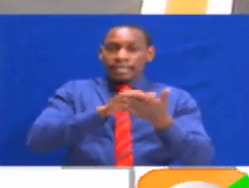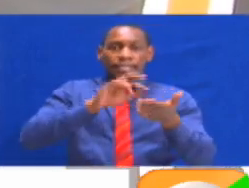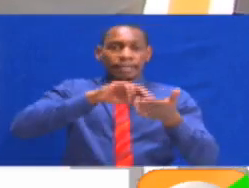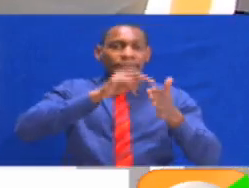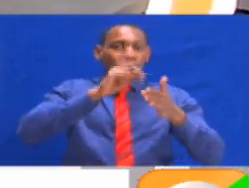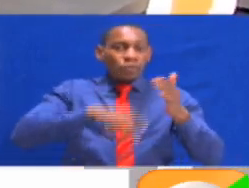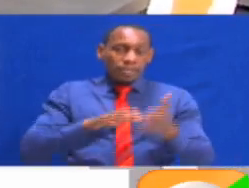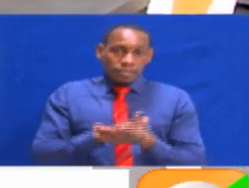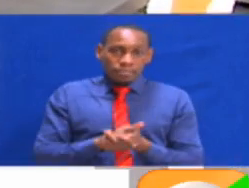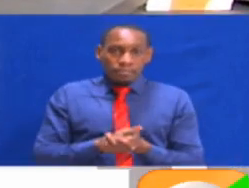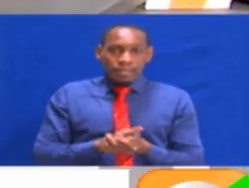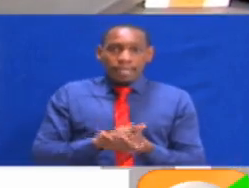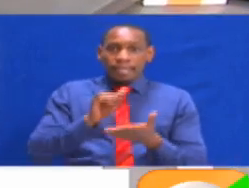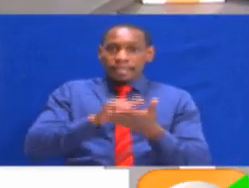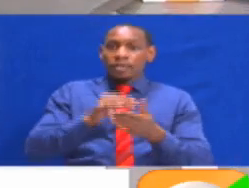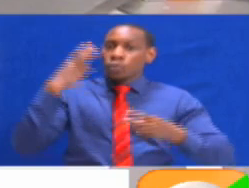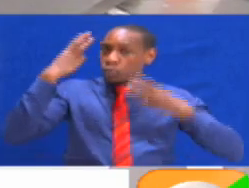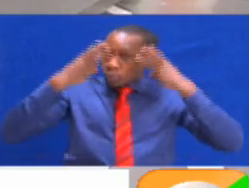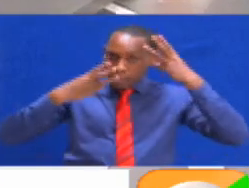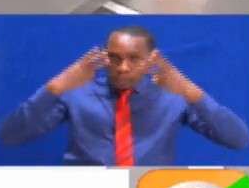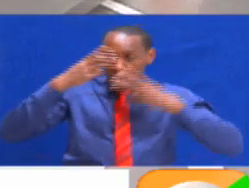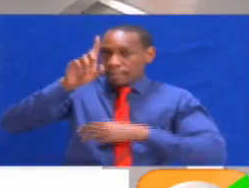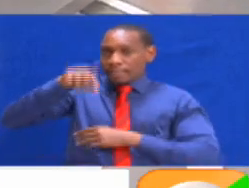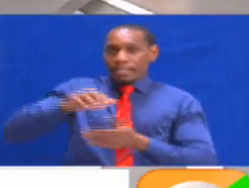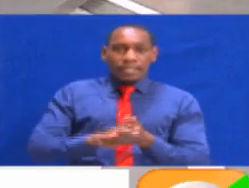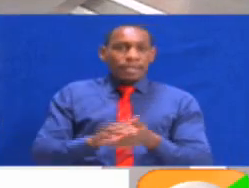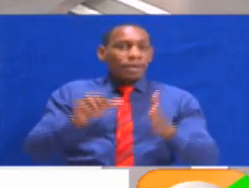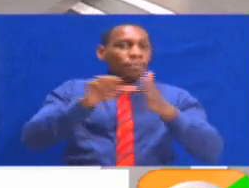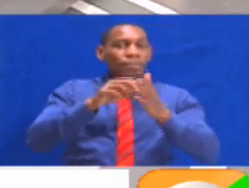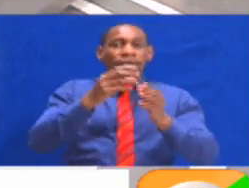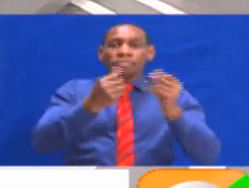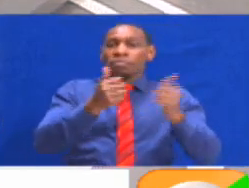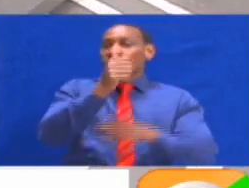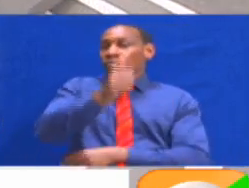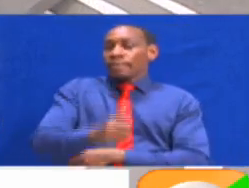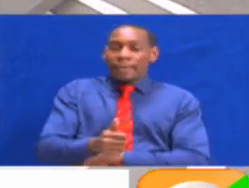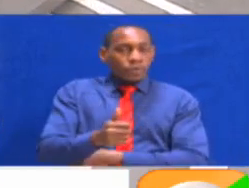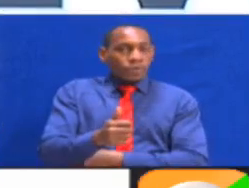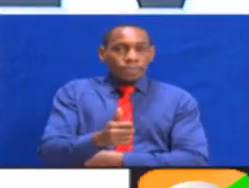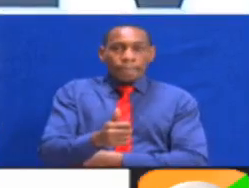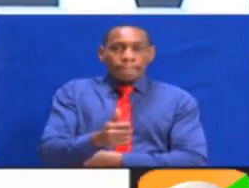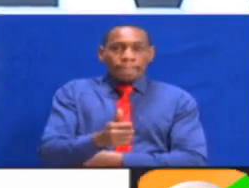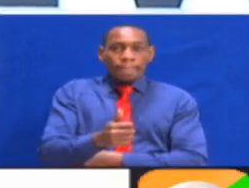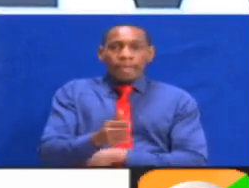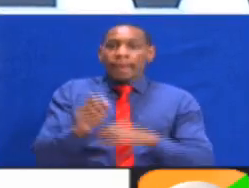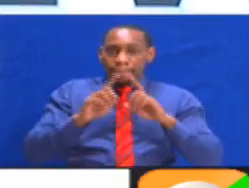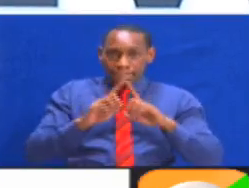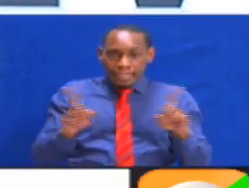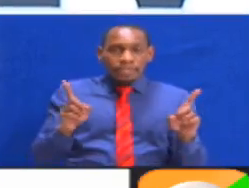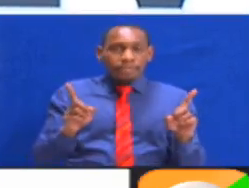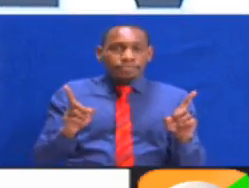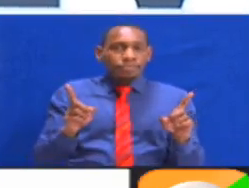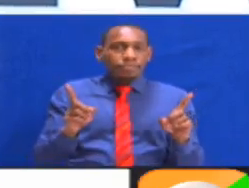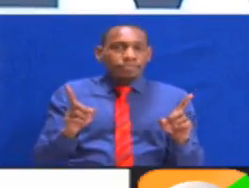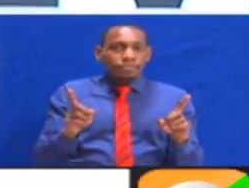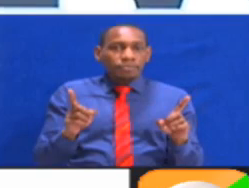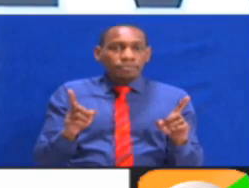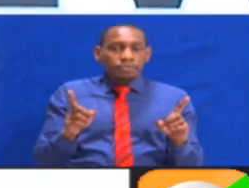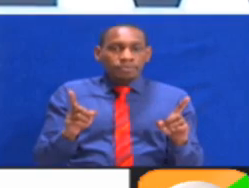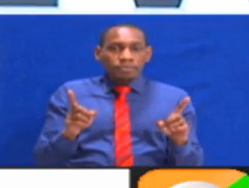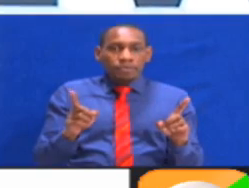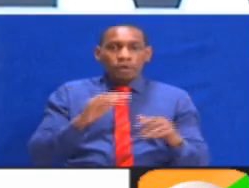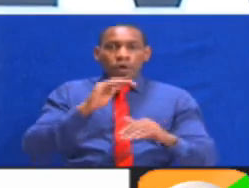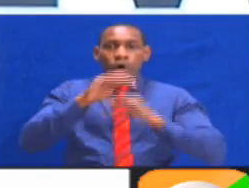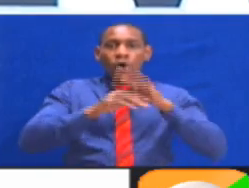means there is cause for worry. We are not out of the woods yet, not by a long shot. But just on the thing about, you know, all of